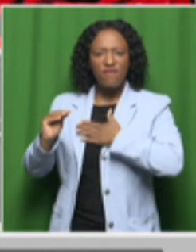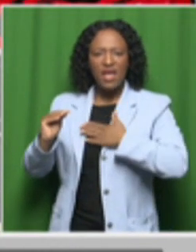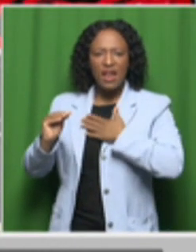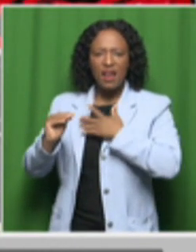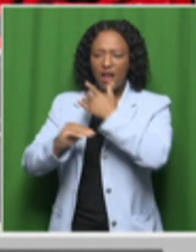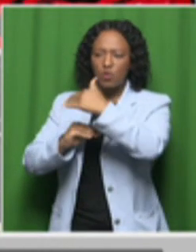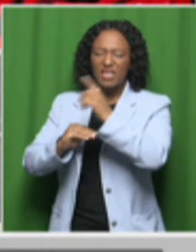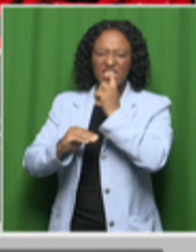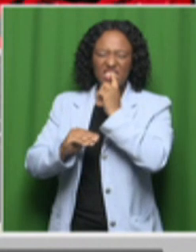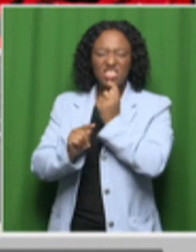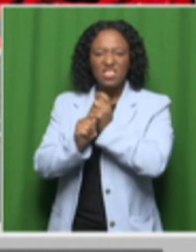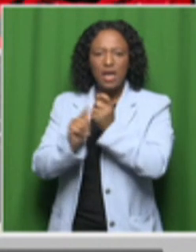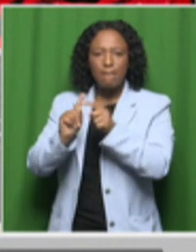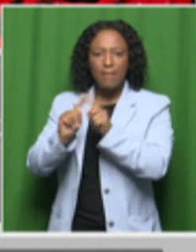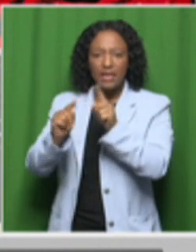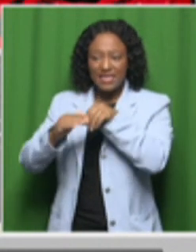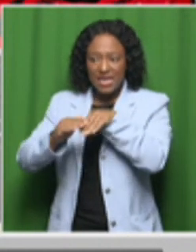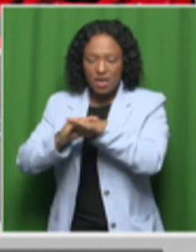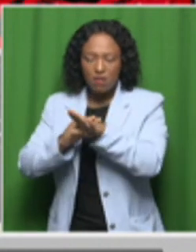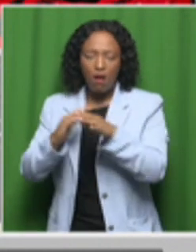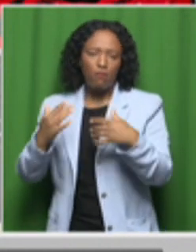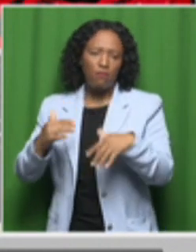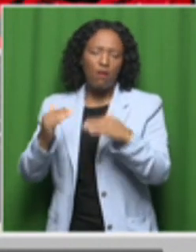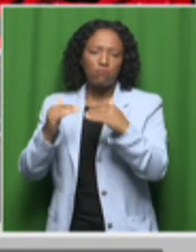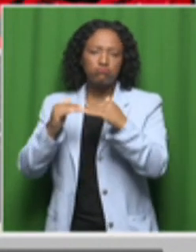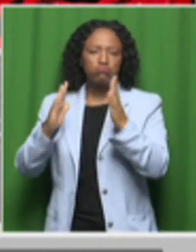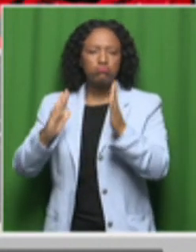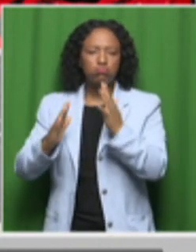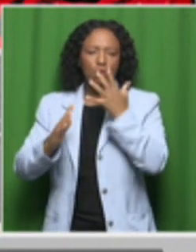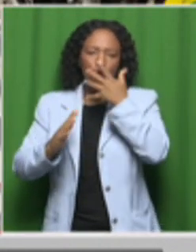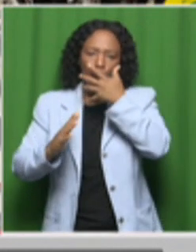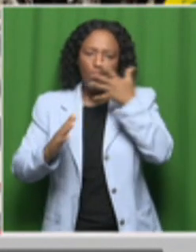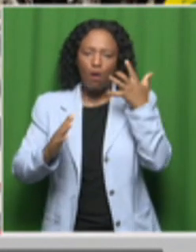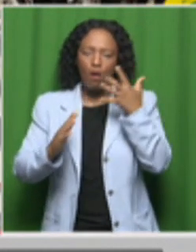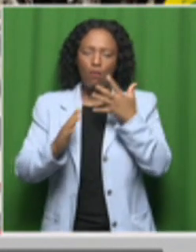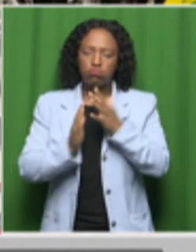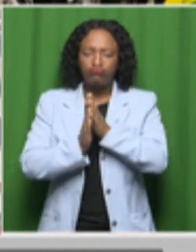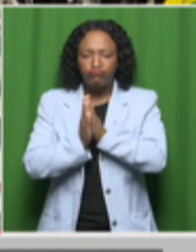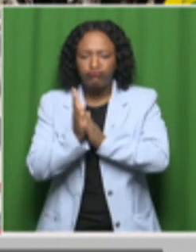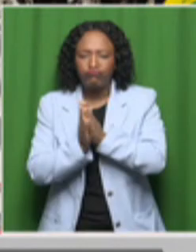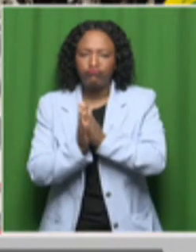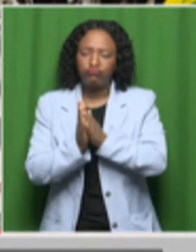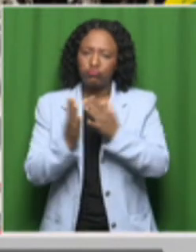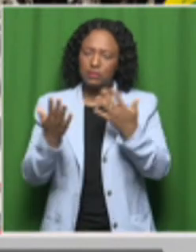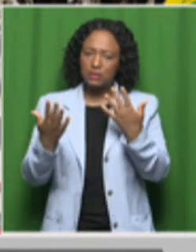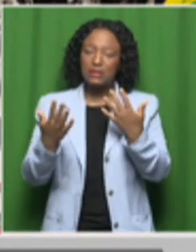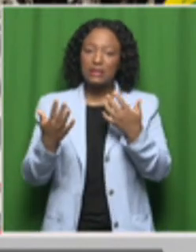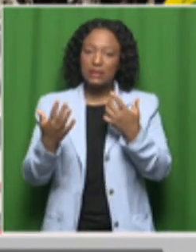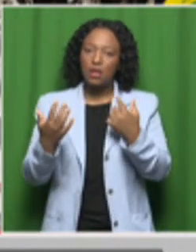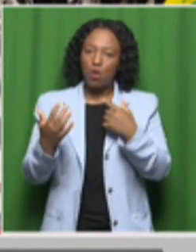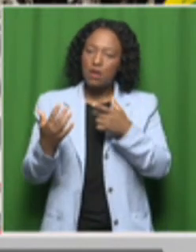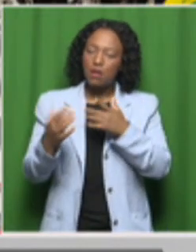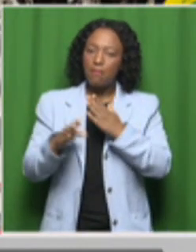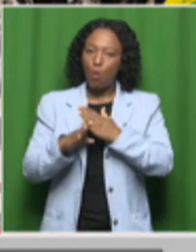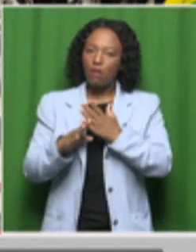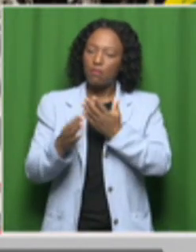be hopeful and to kind of like bring inspiration, I think that was draws the hope, especially in my work,